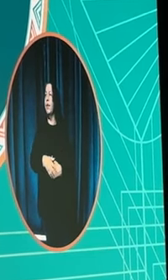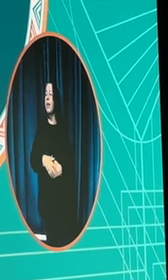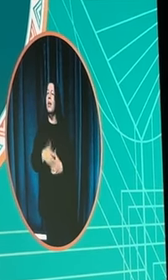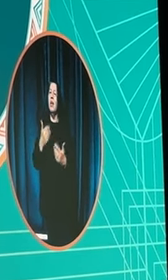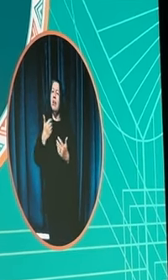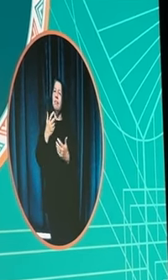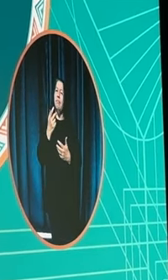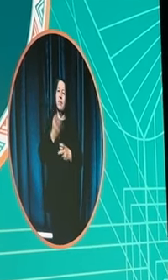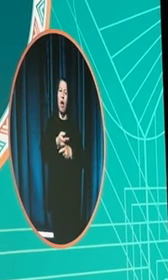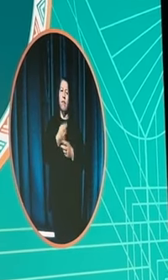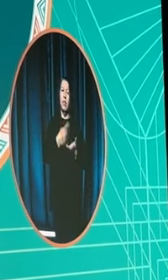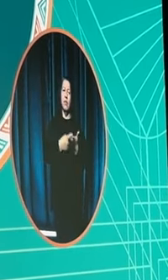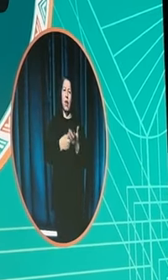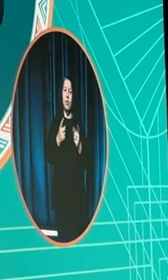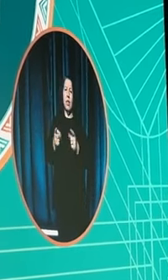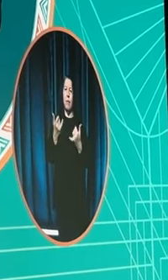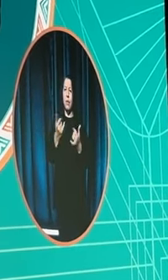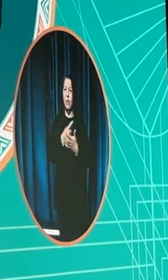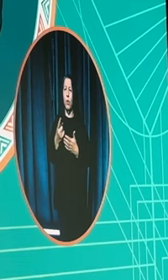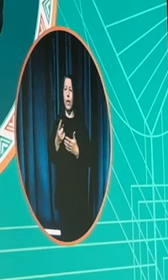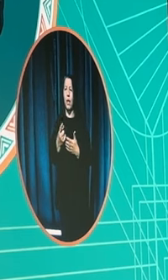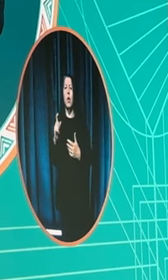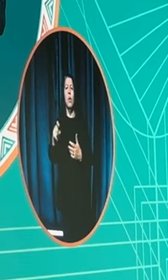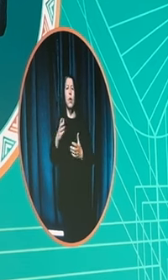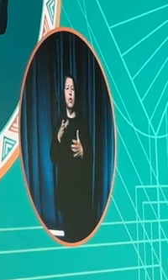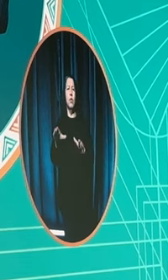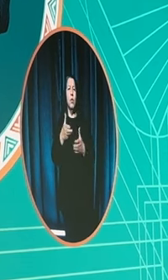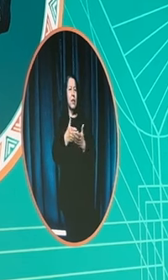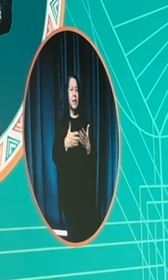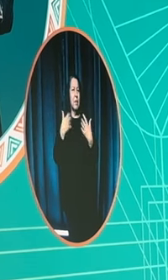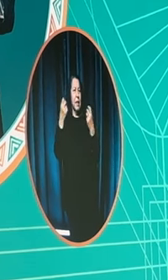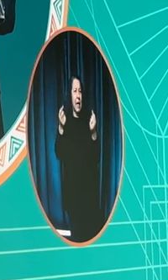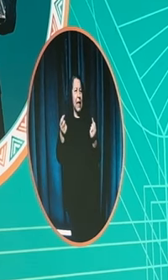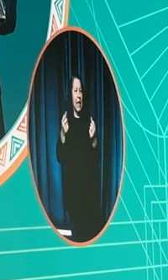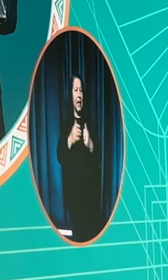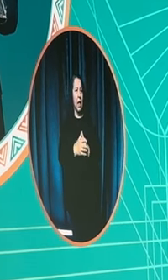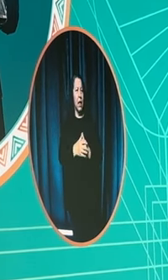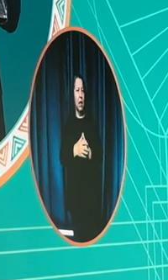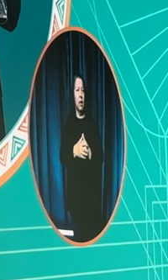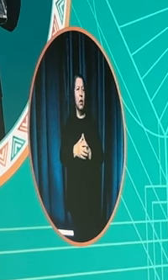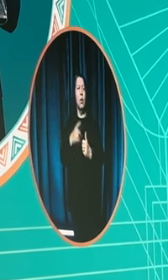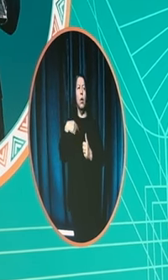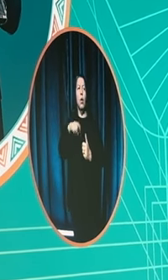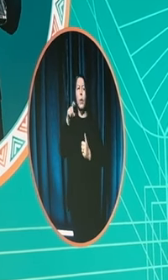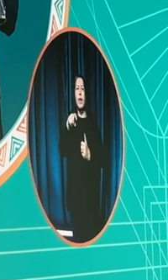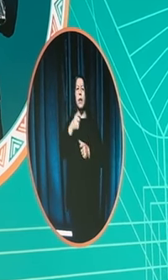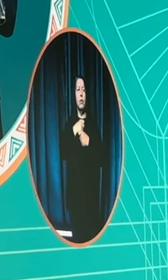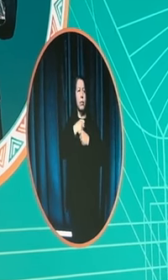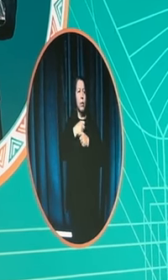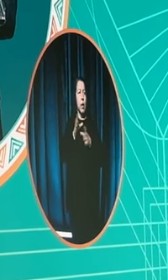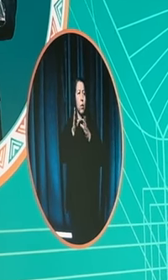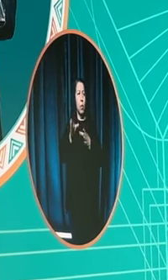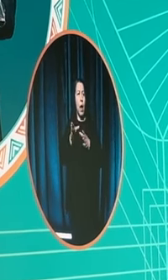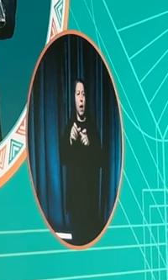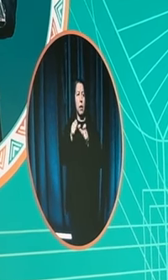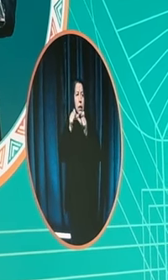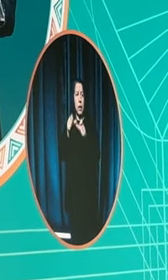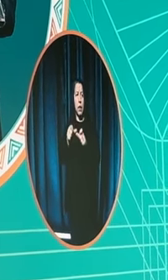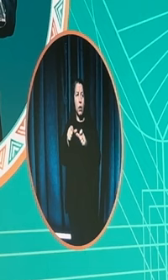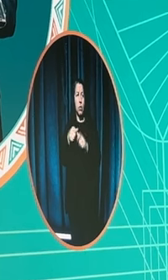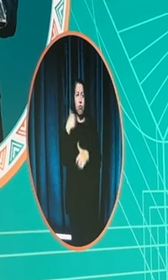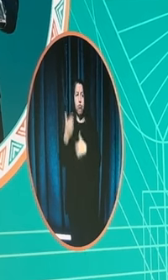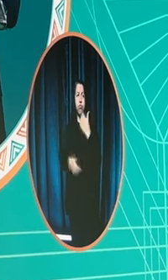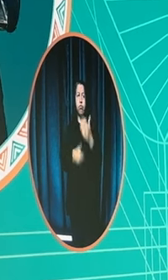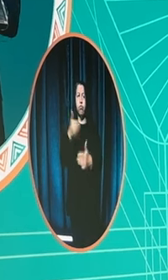week. We need to do some healing. We need to create a way to move forward together.